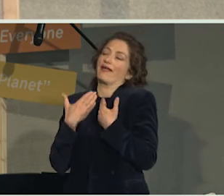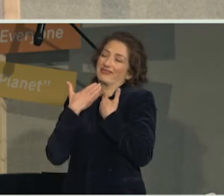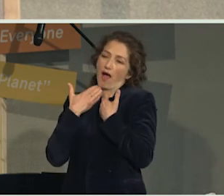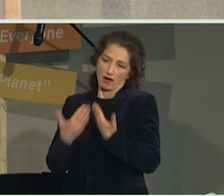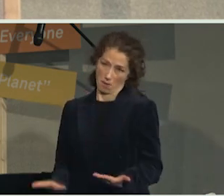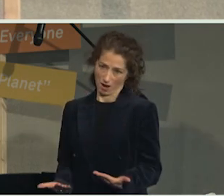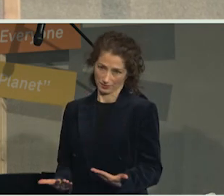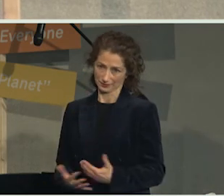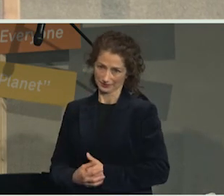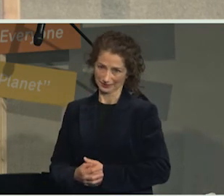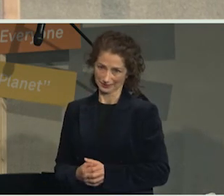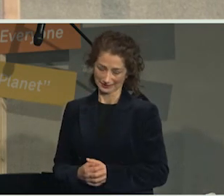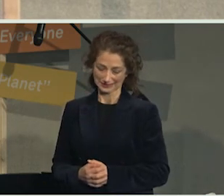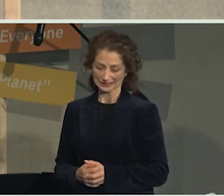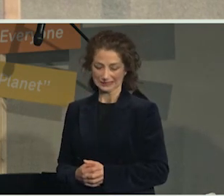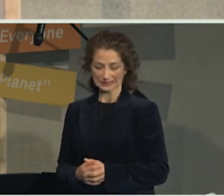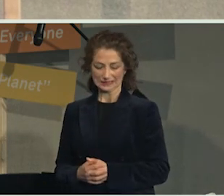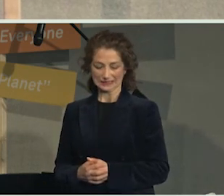try to hold it together, y'all.